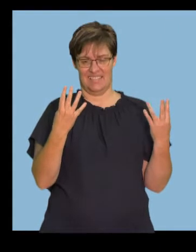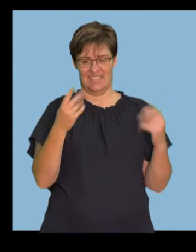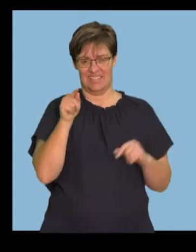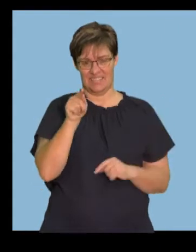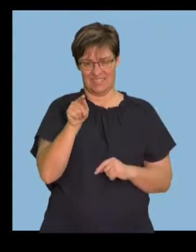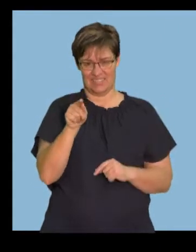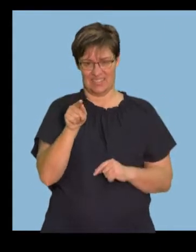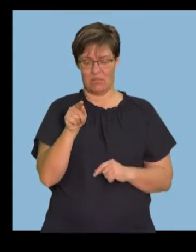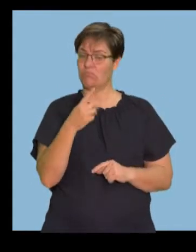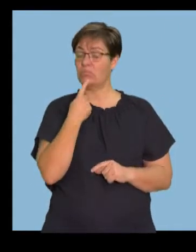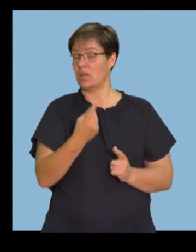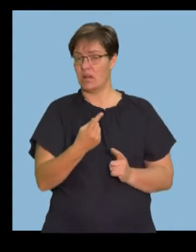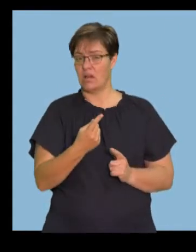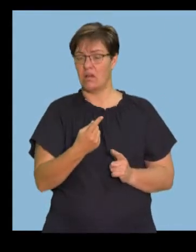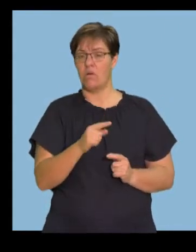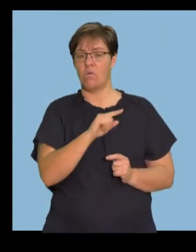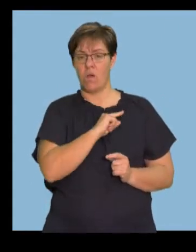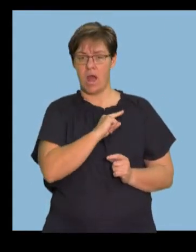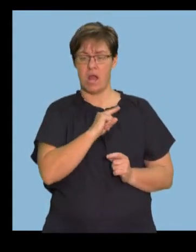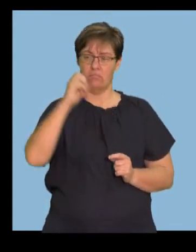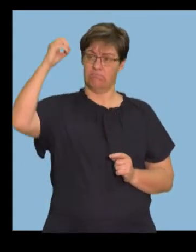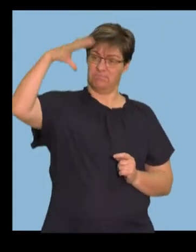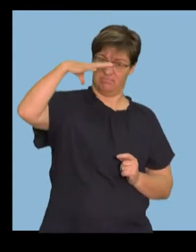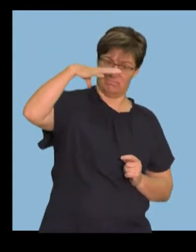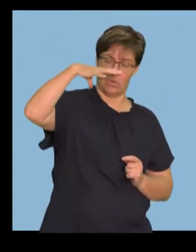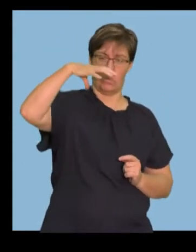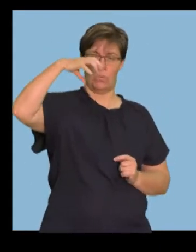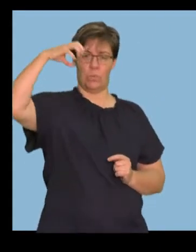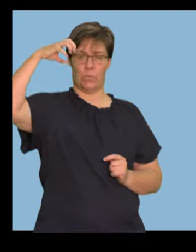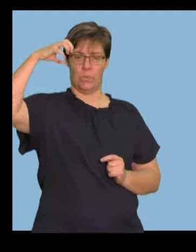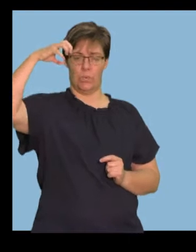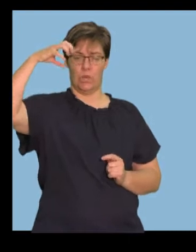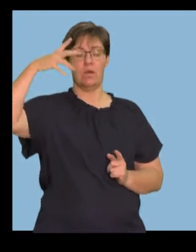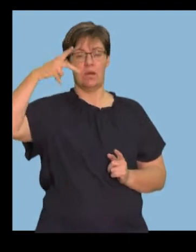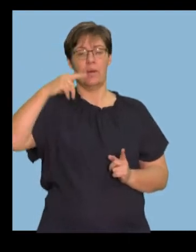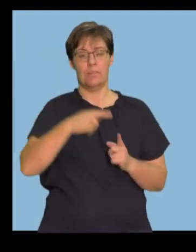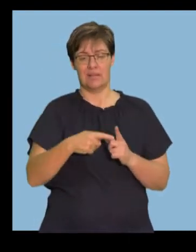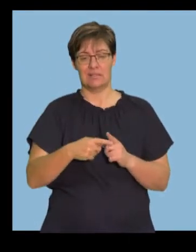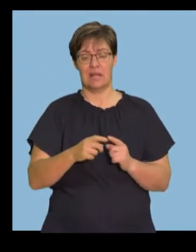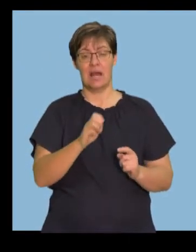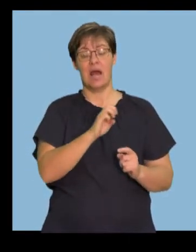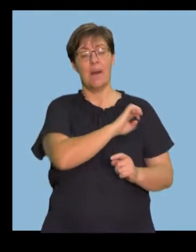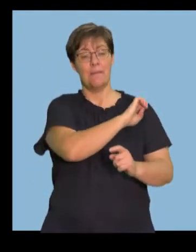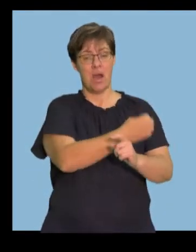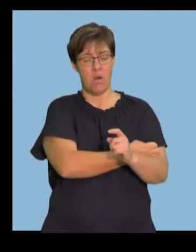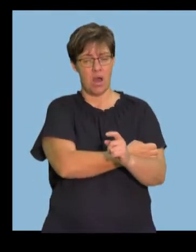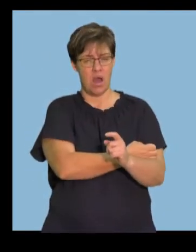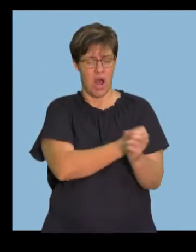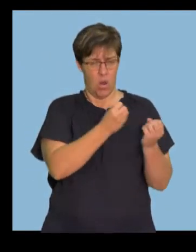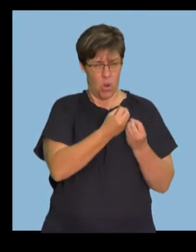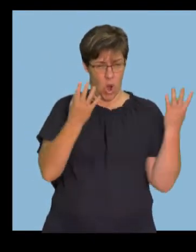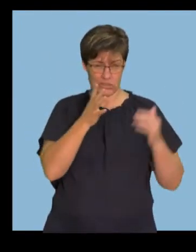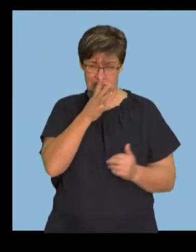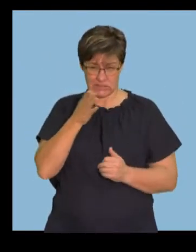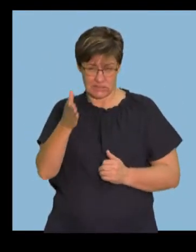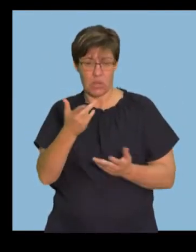dimension, because we can say it's dim or it's bright, but we can quantify power in terms of how big or small